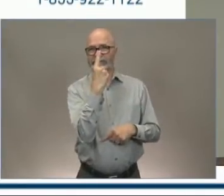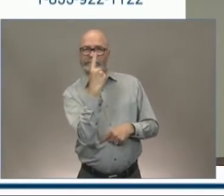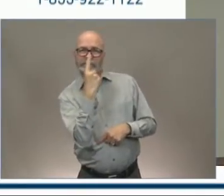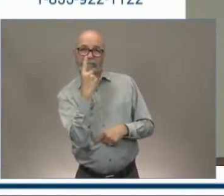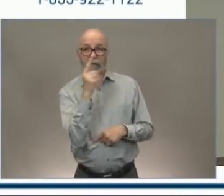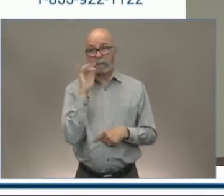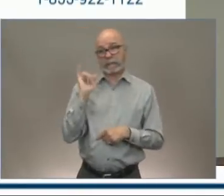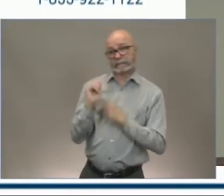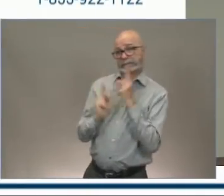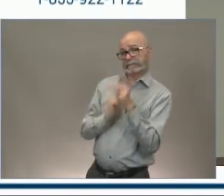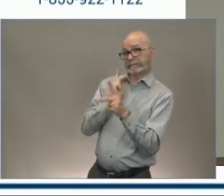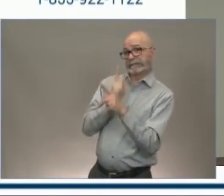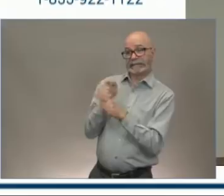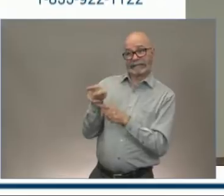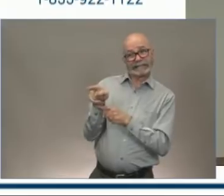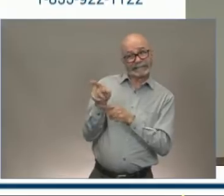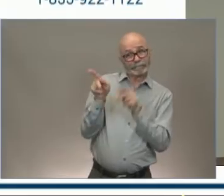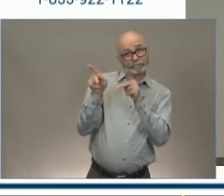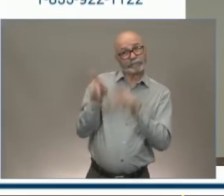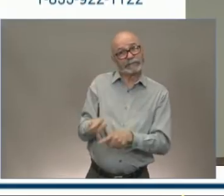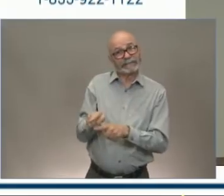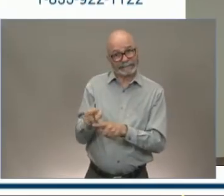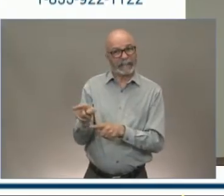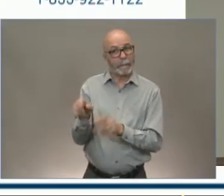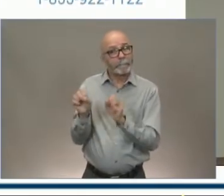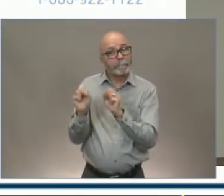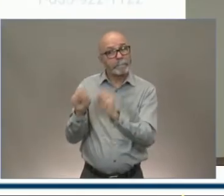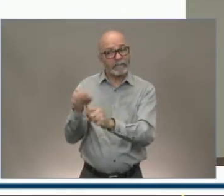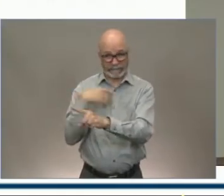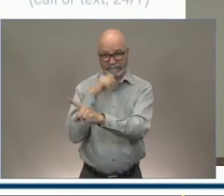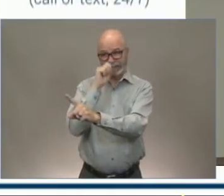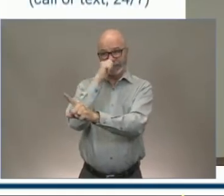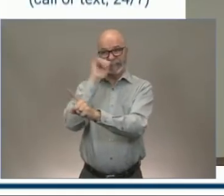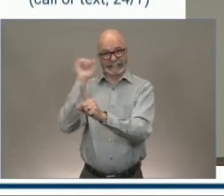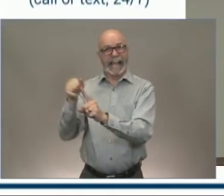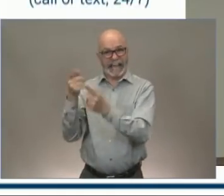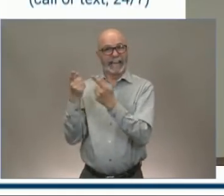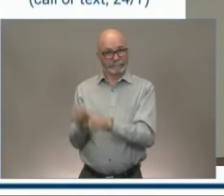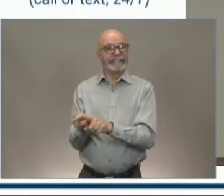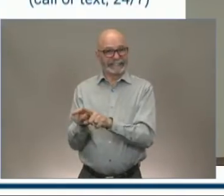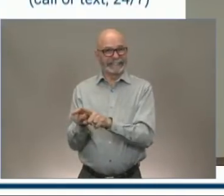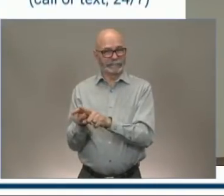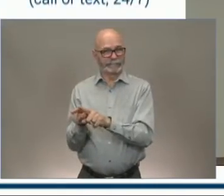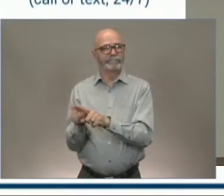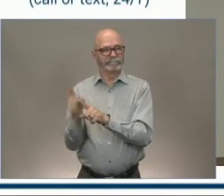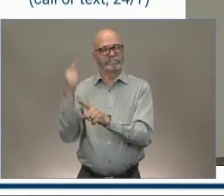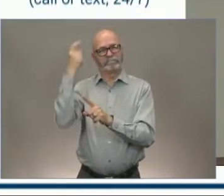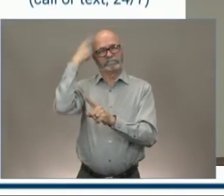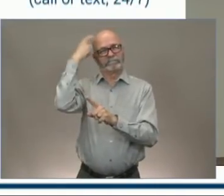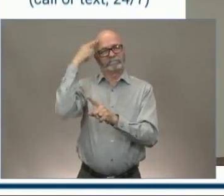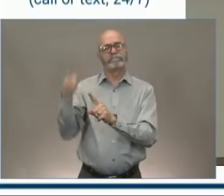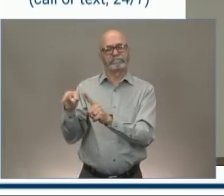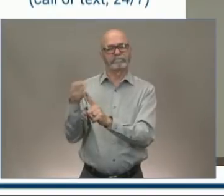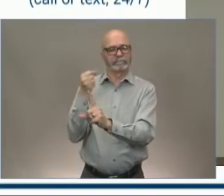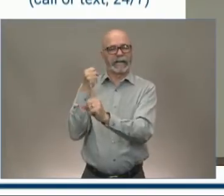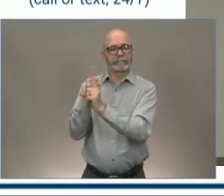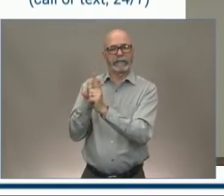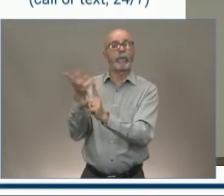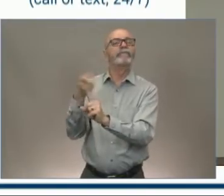this individual as well, who's just recently tested positive as a close contact, also has the South African variant.